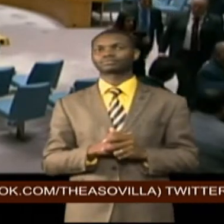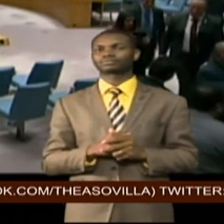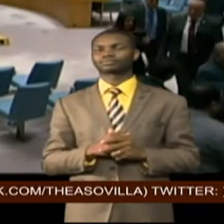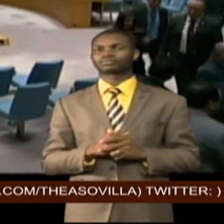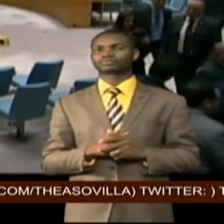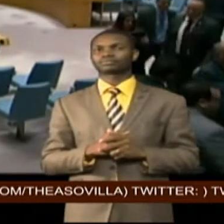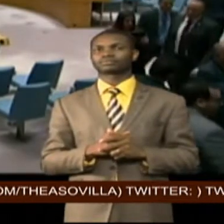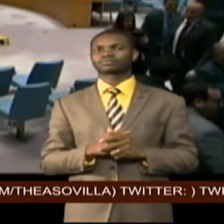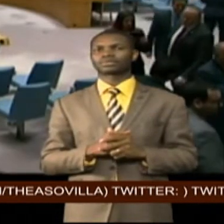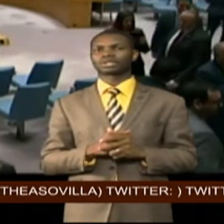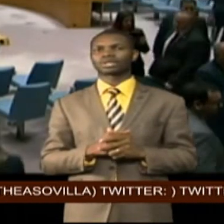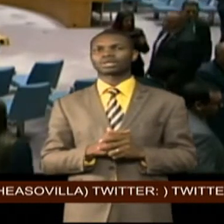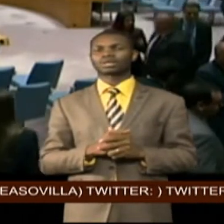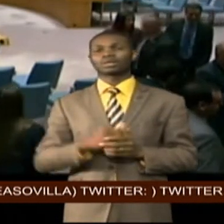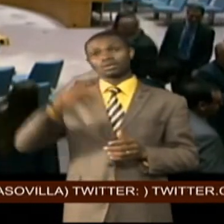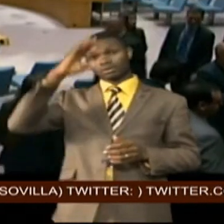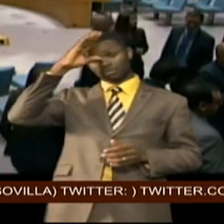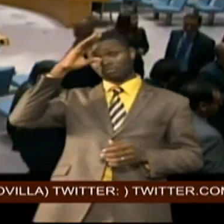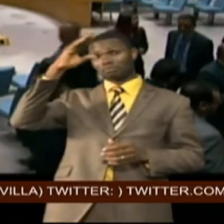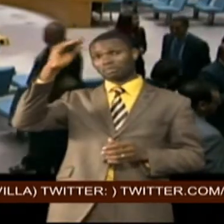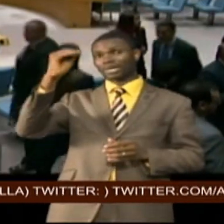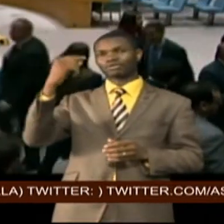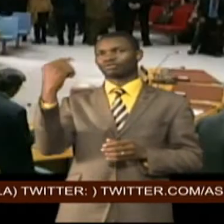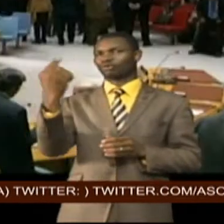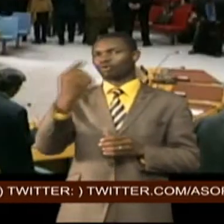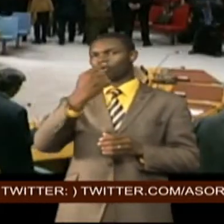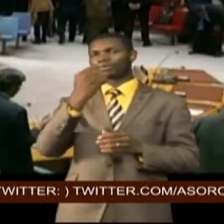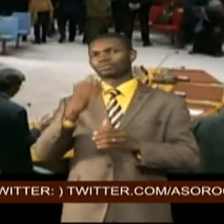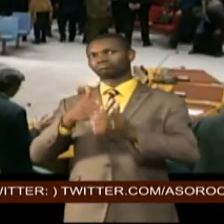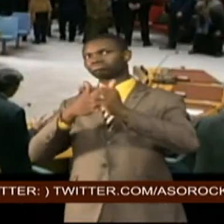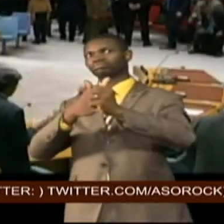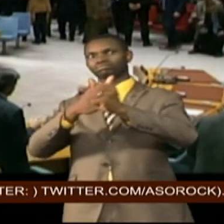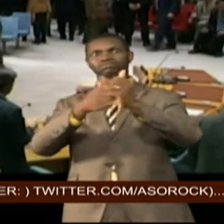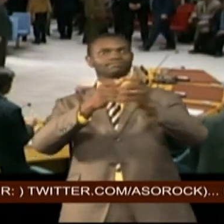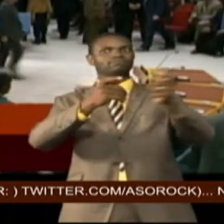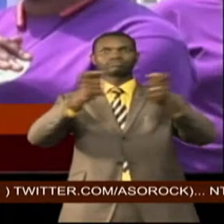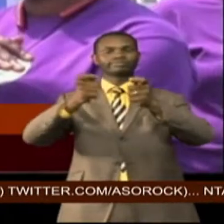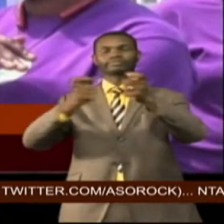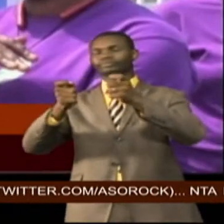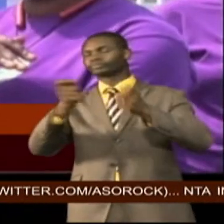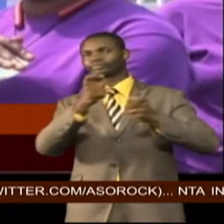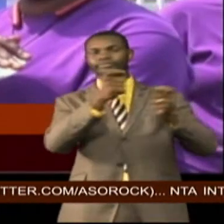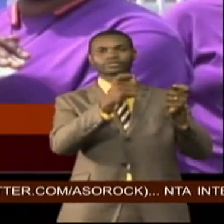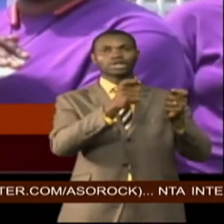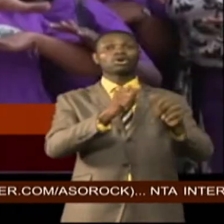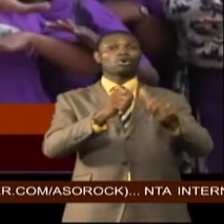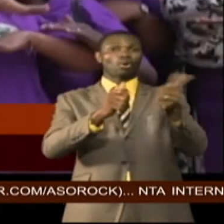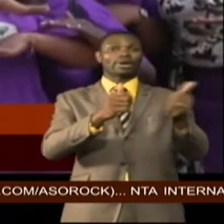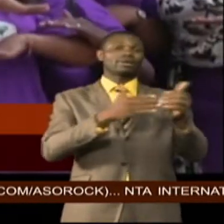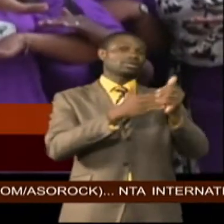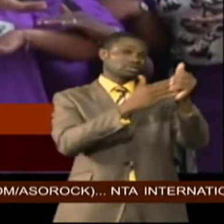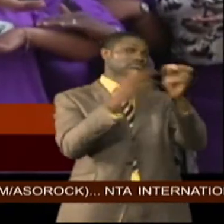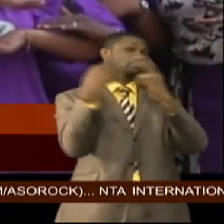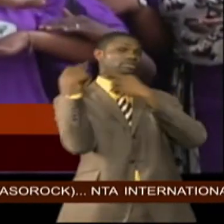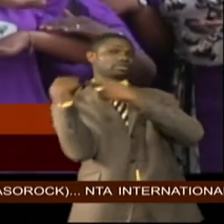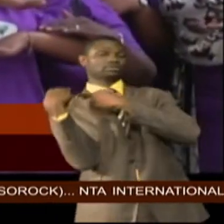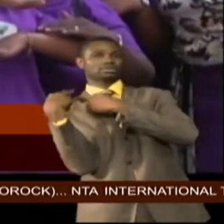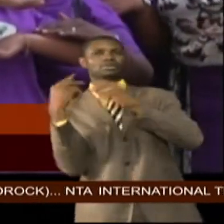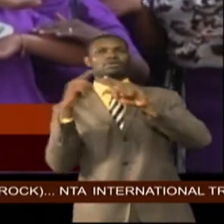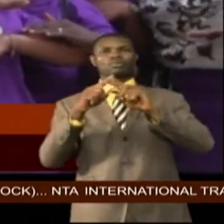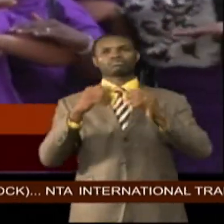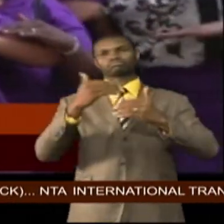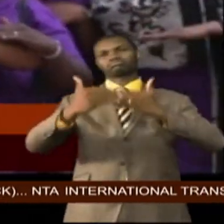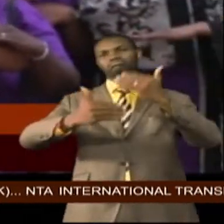At some points, men dominated and took charge of governance and other leadership roles. Following agitations over